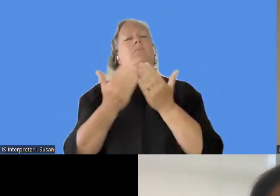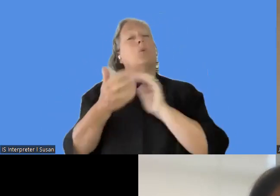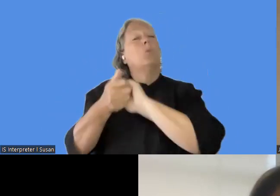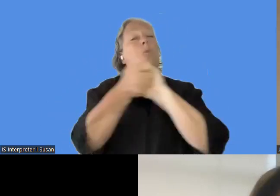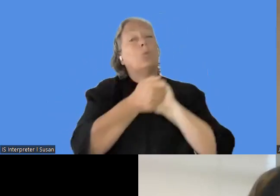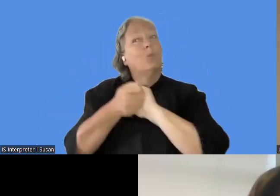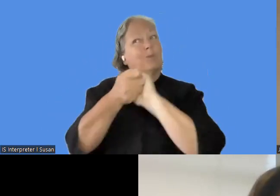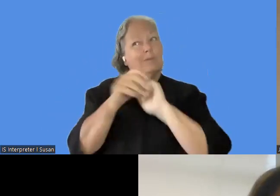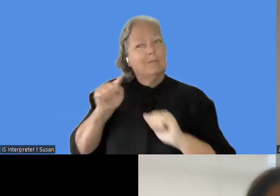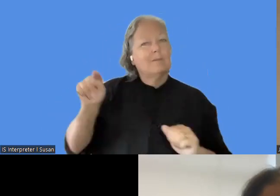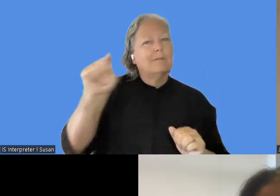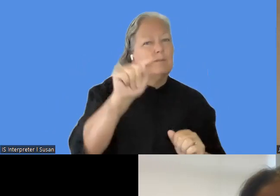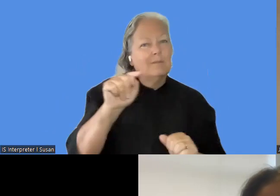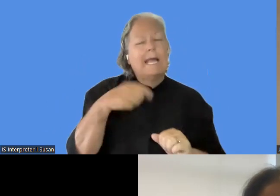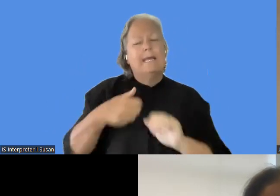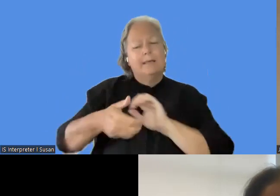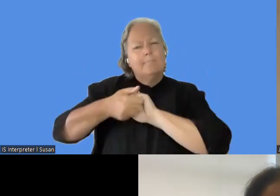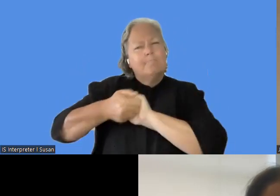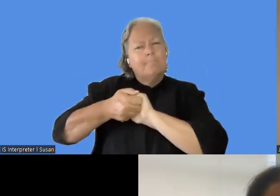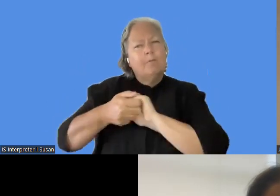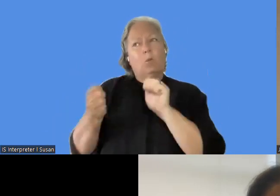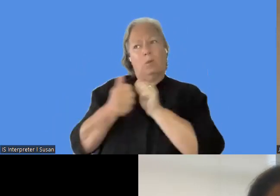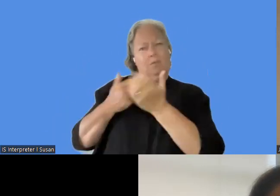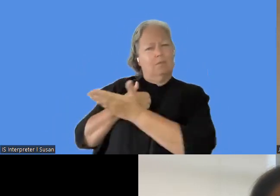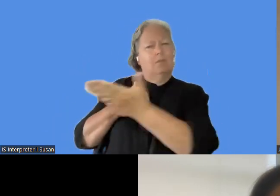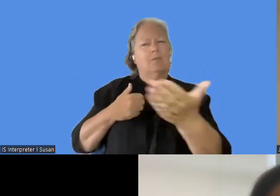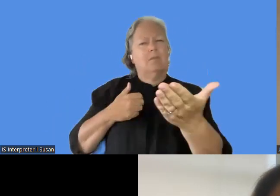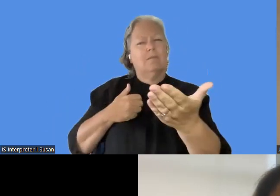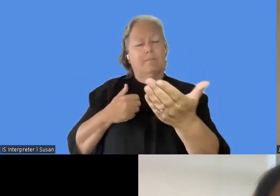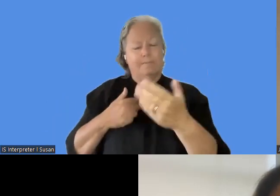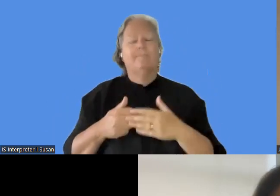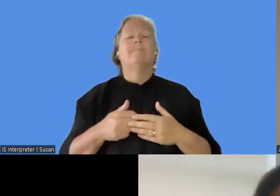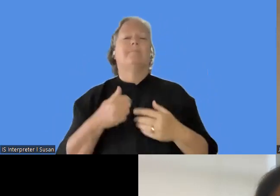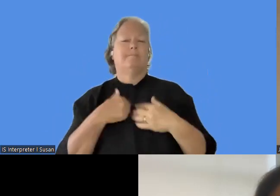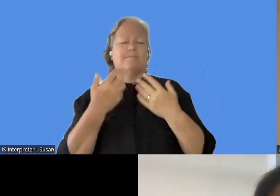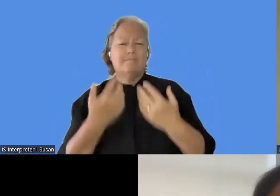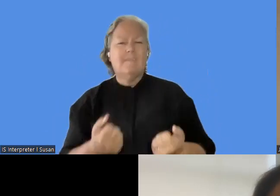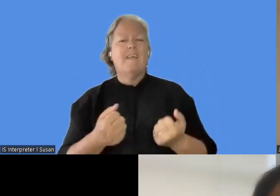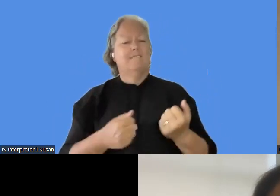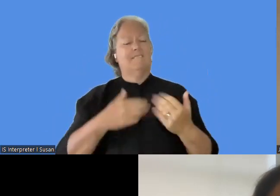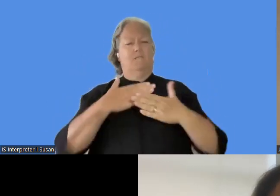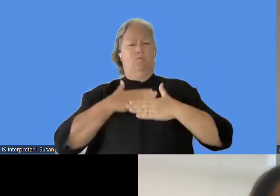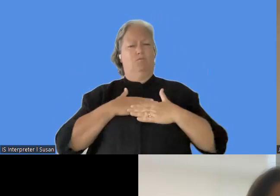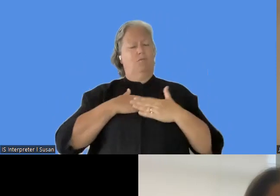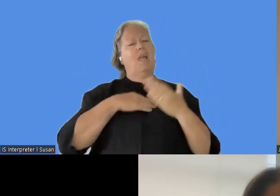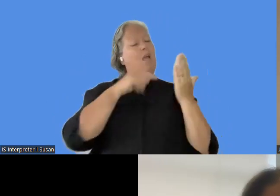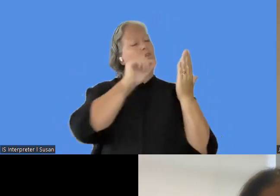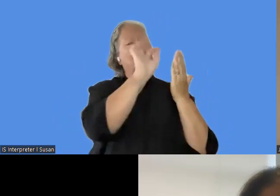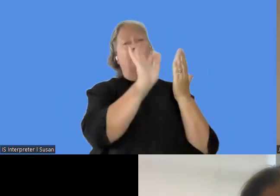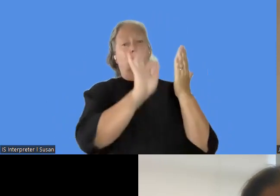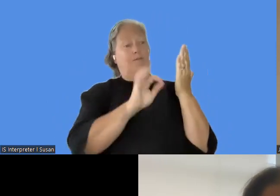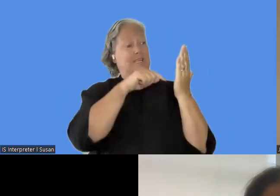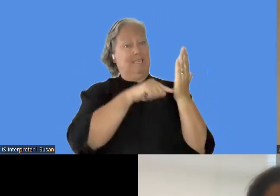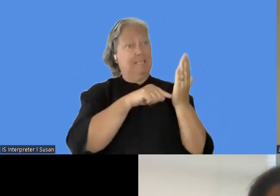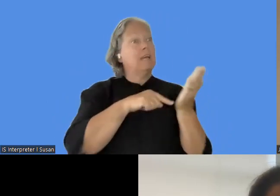And in partnership with them, we have been developing a standalone survey to collect detailed